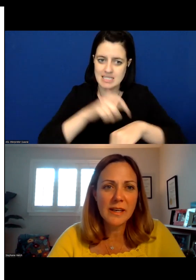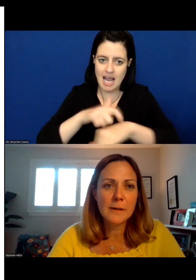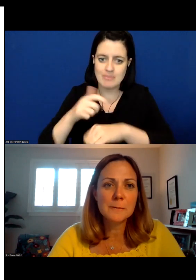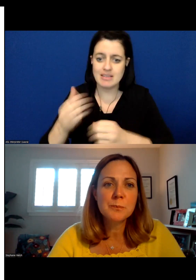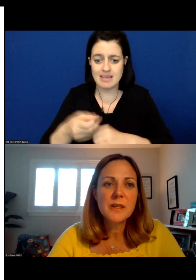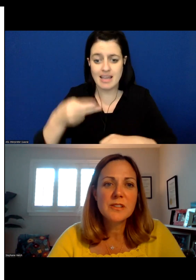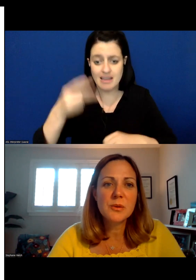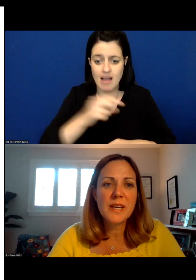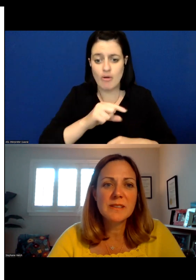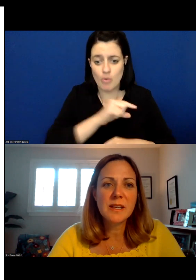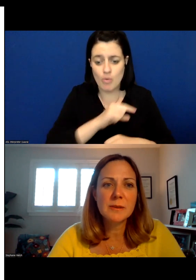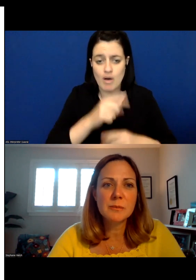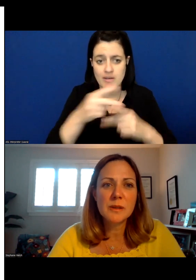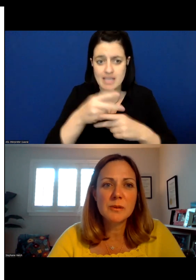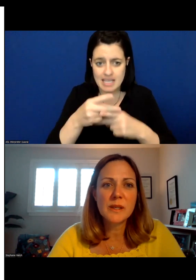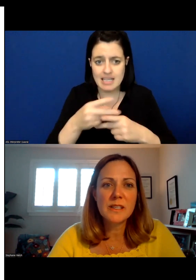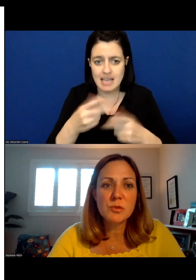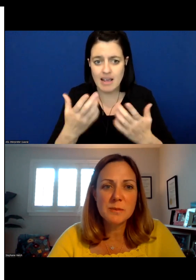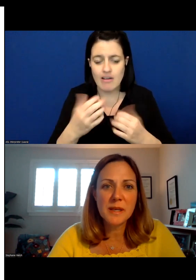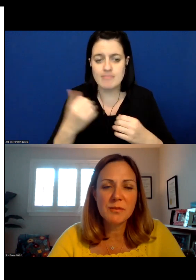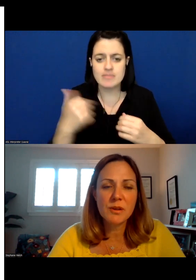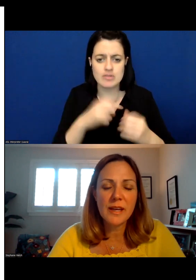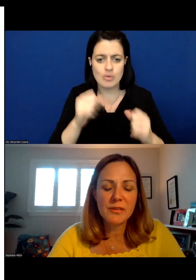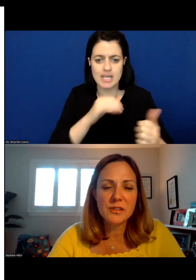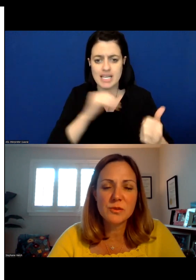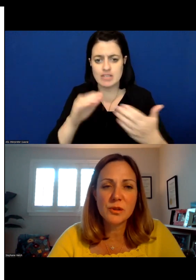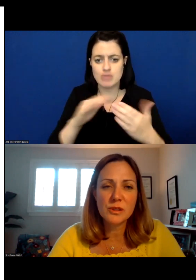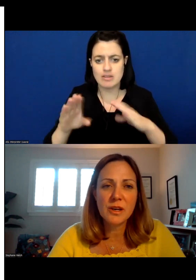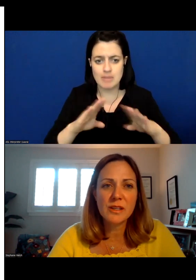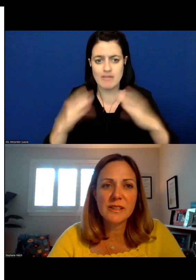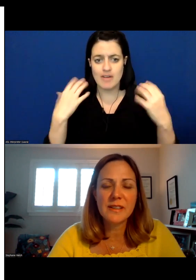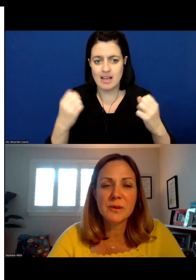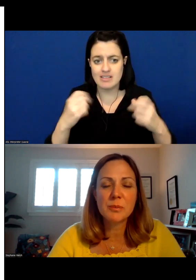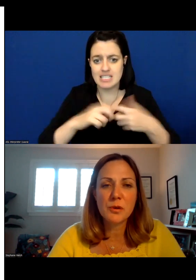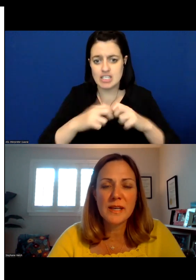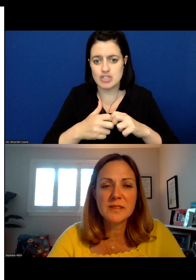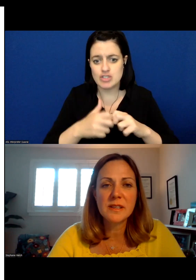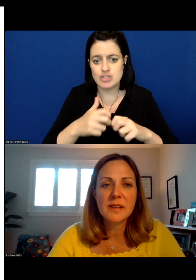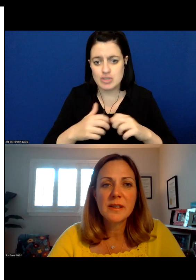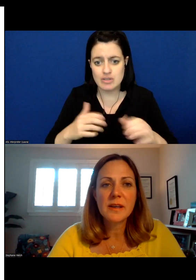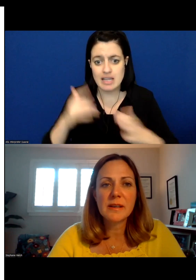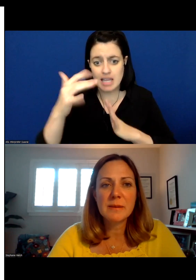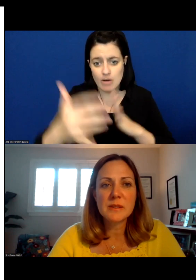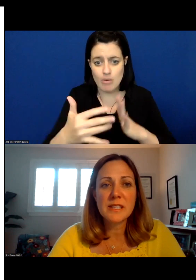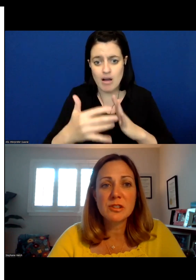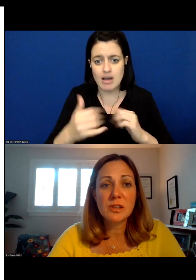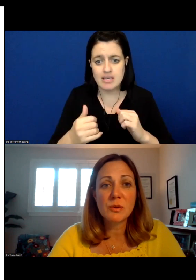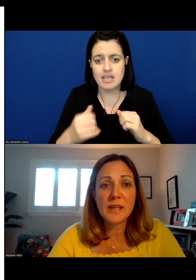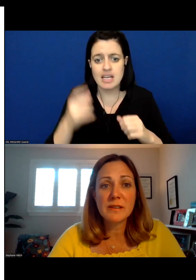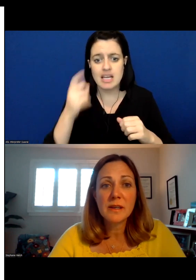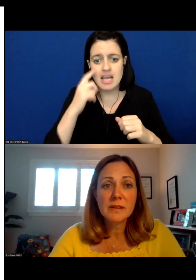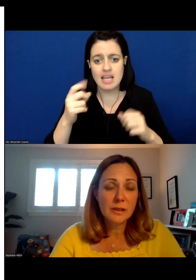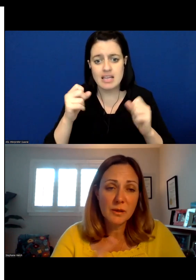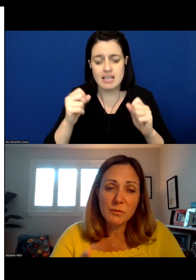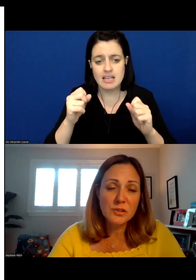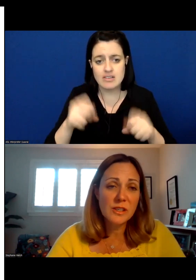quality care, so that we can address behavioral health issues early on and they don't progress and potentially